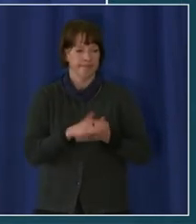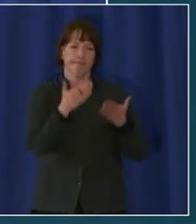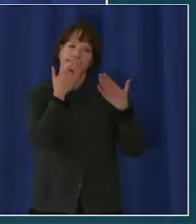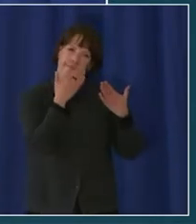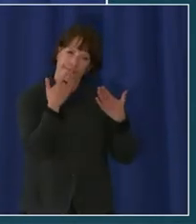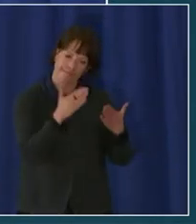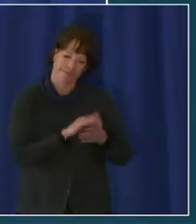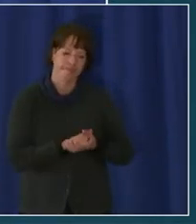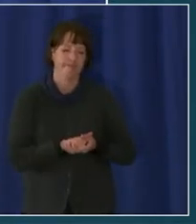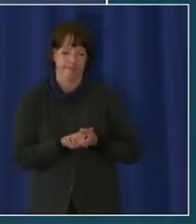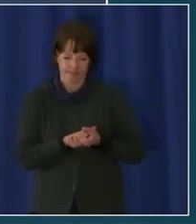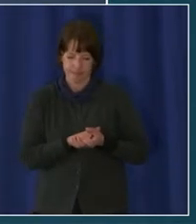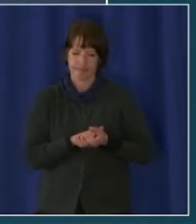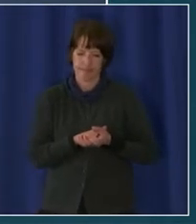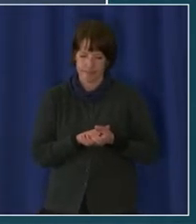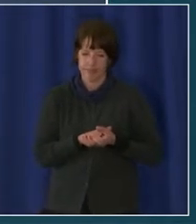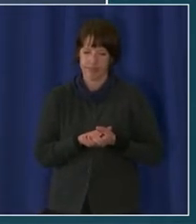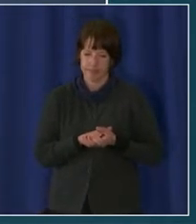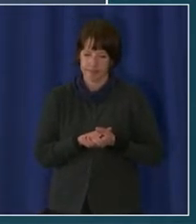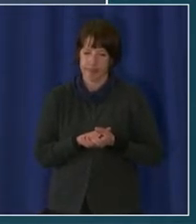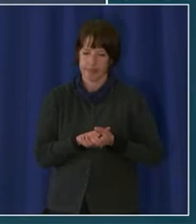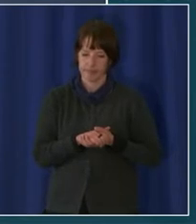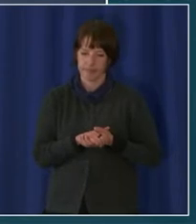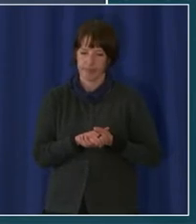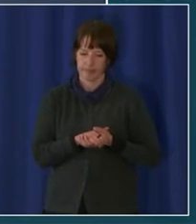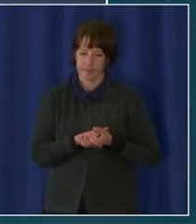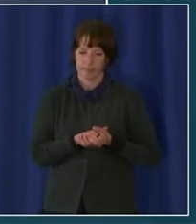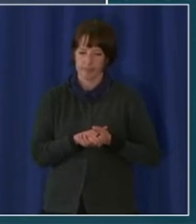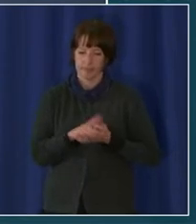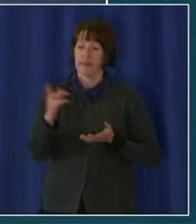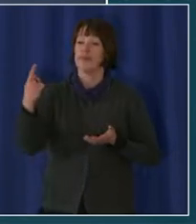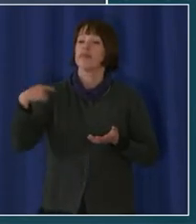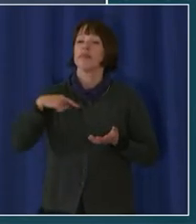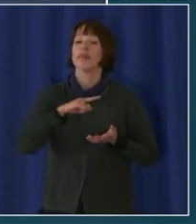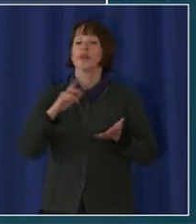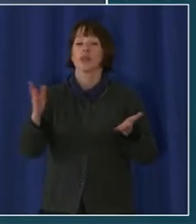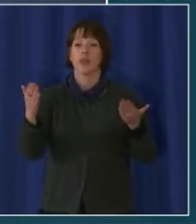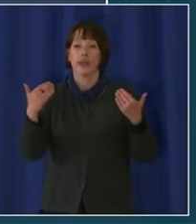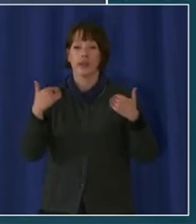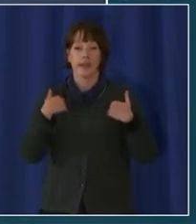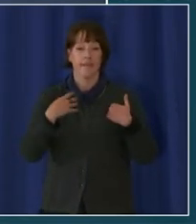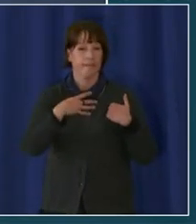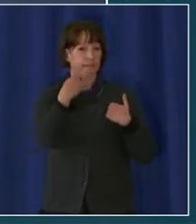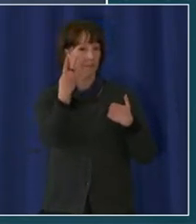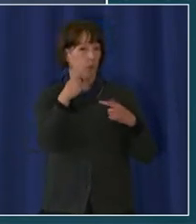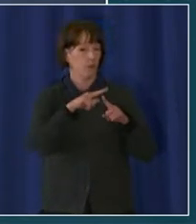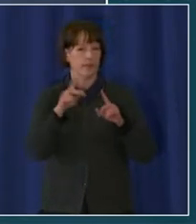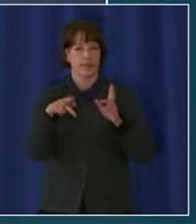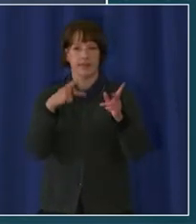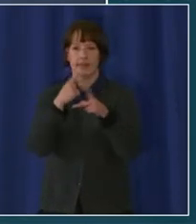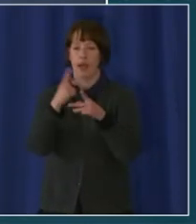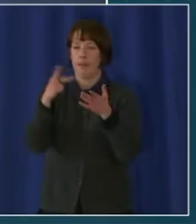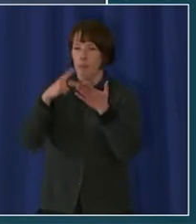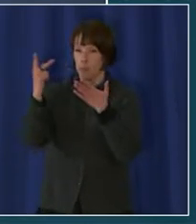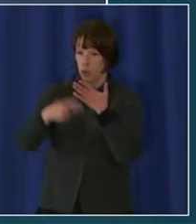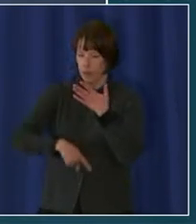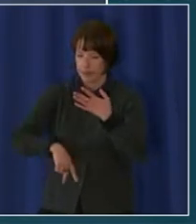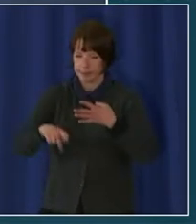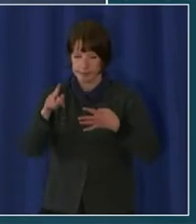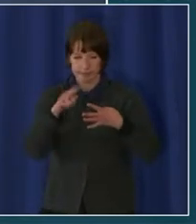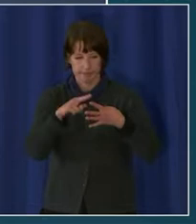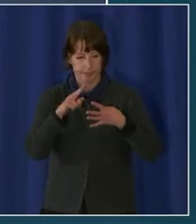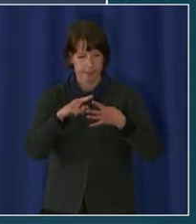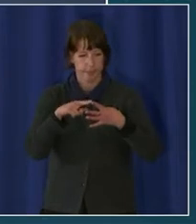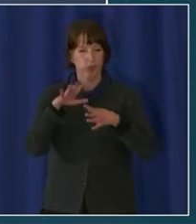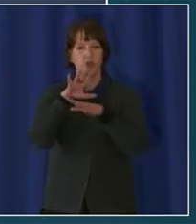Great, thank you, Jen. So for middle school this year, we have 4 different types of programming. We have